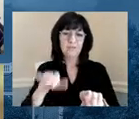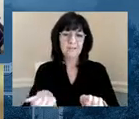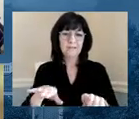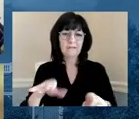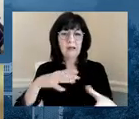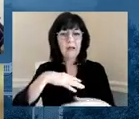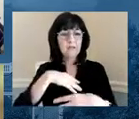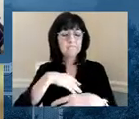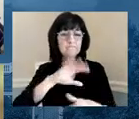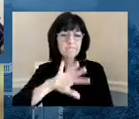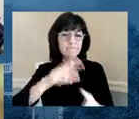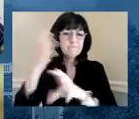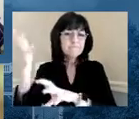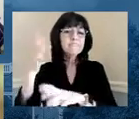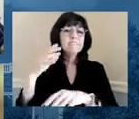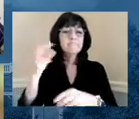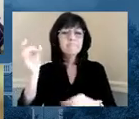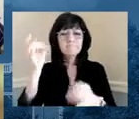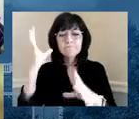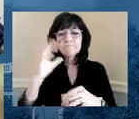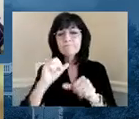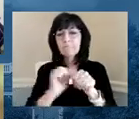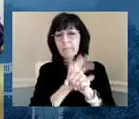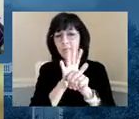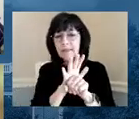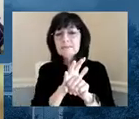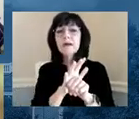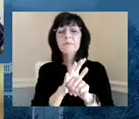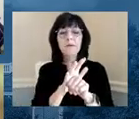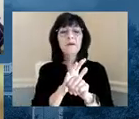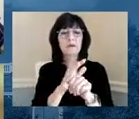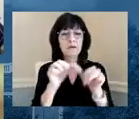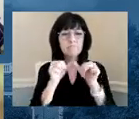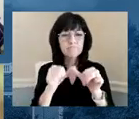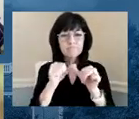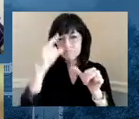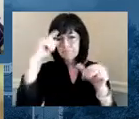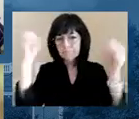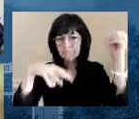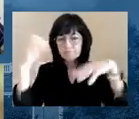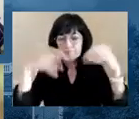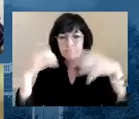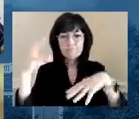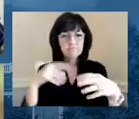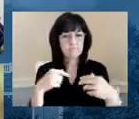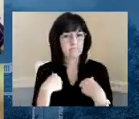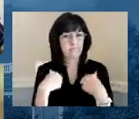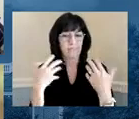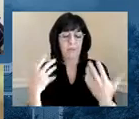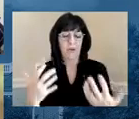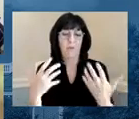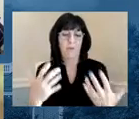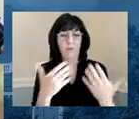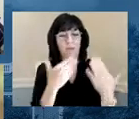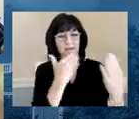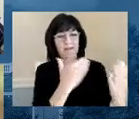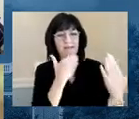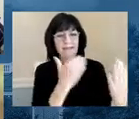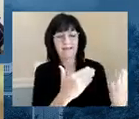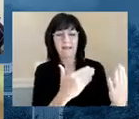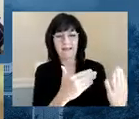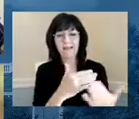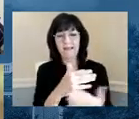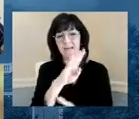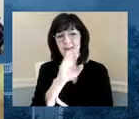legislation, Representative Bentz, for his thoughtful and inclusive leadership. As a freshman, it's been a real treat to